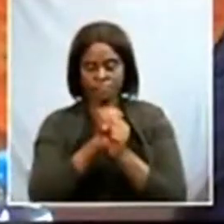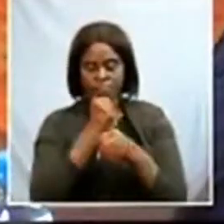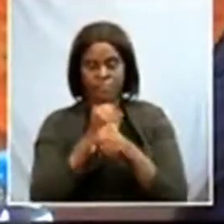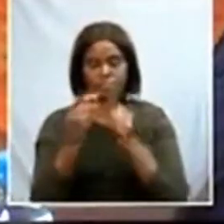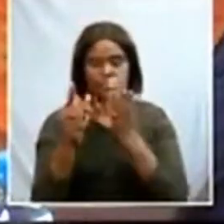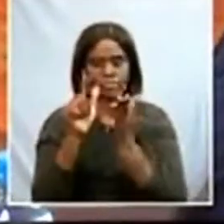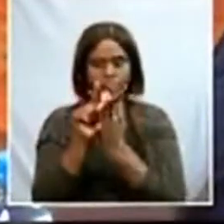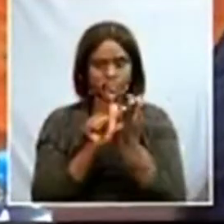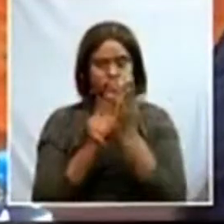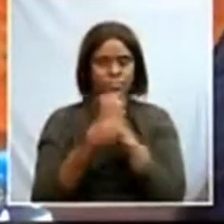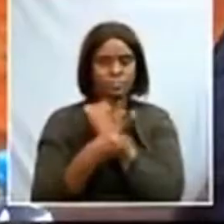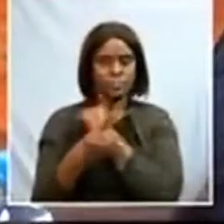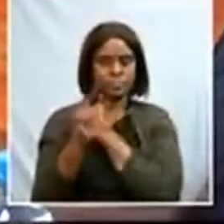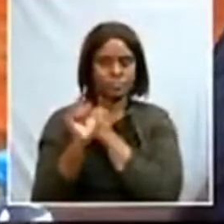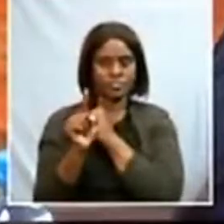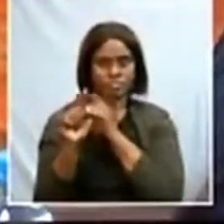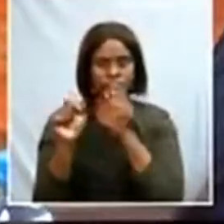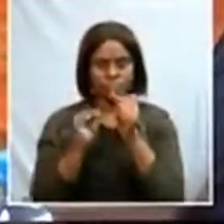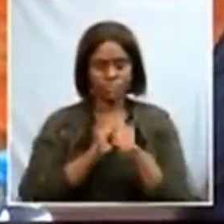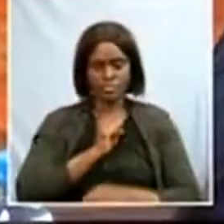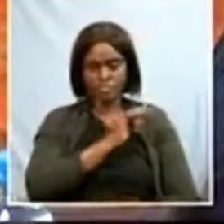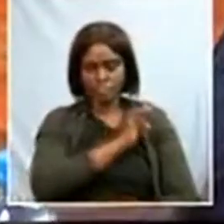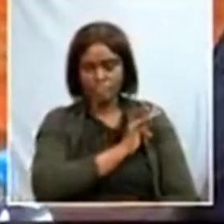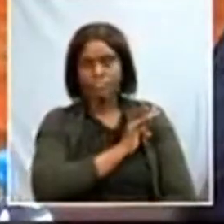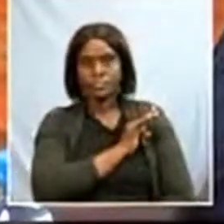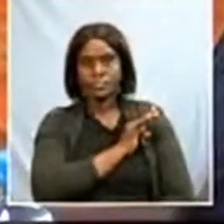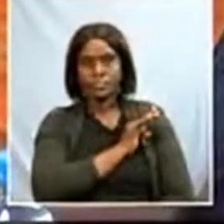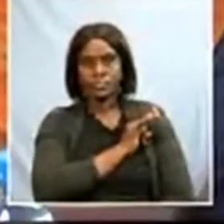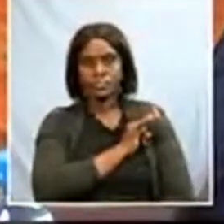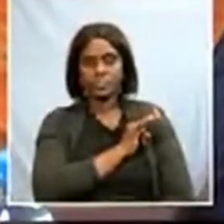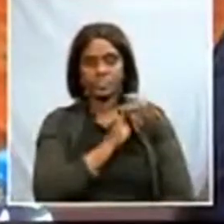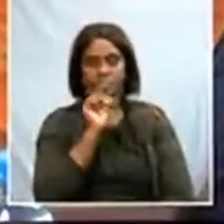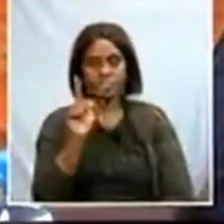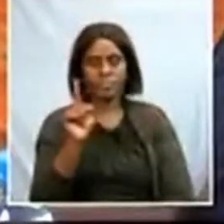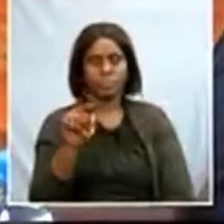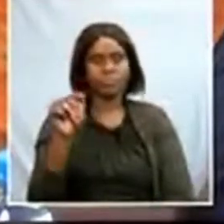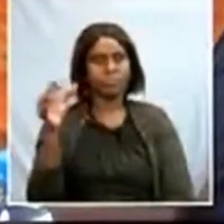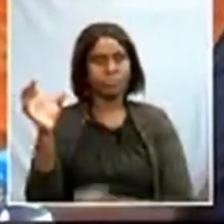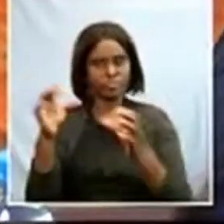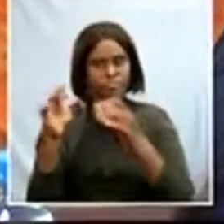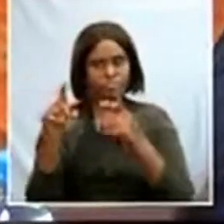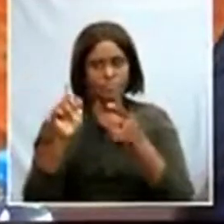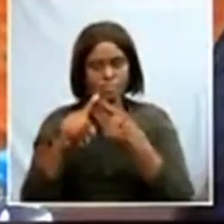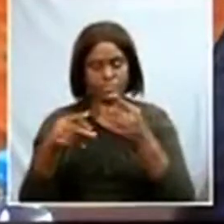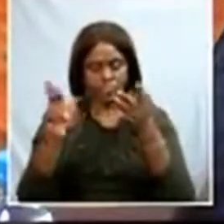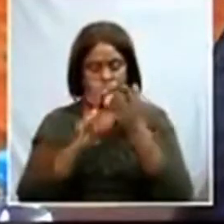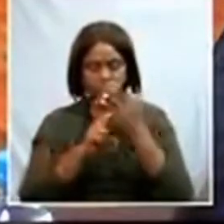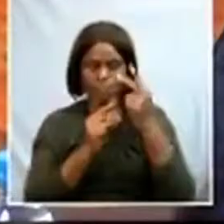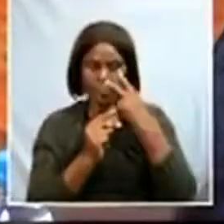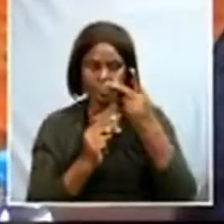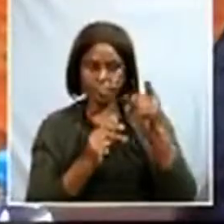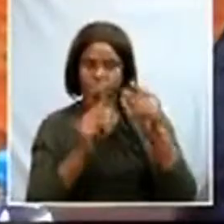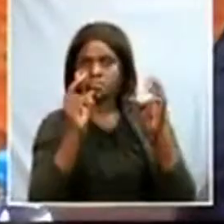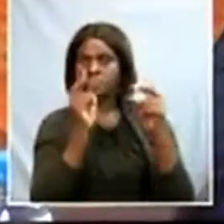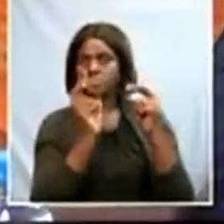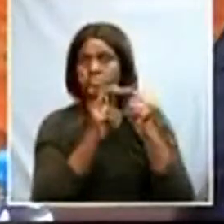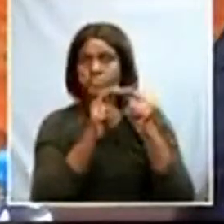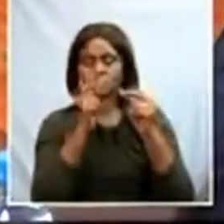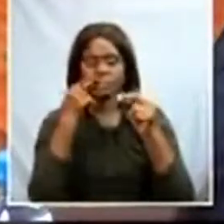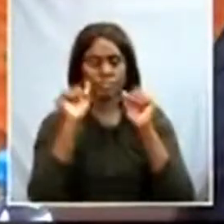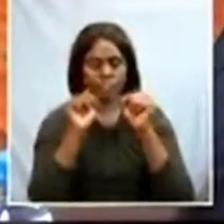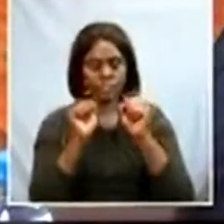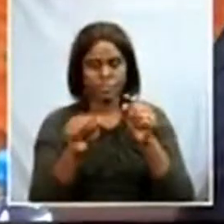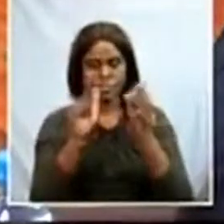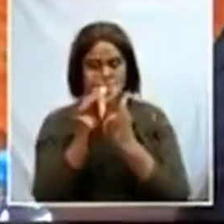unit staff at the local authority to revisit the contract for possible